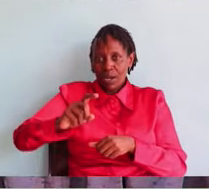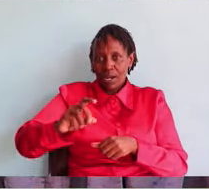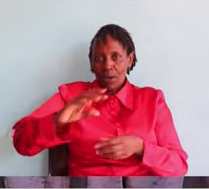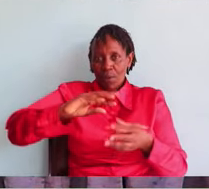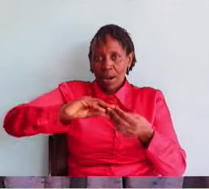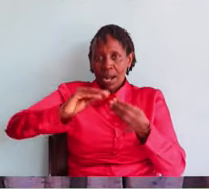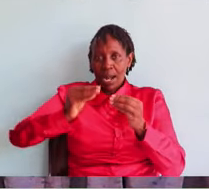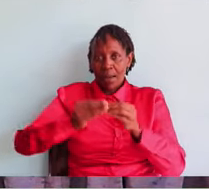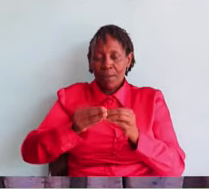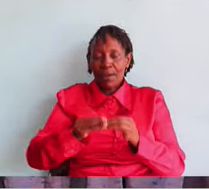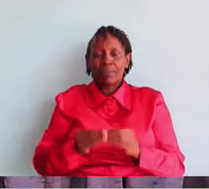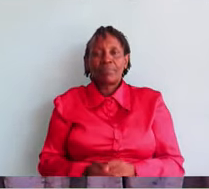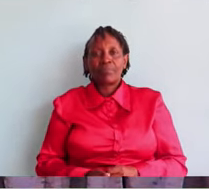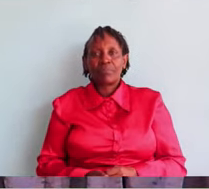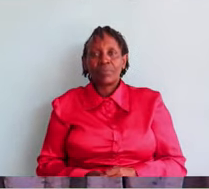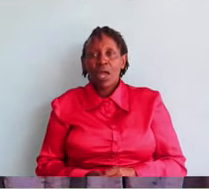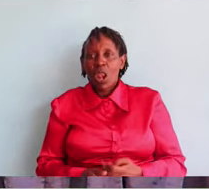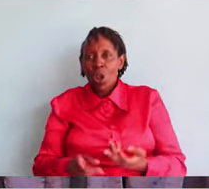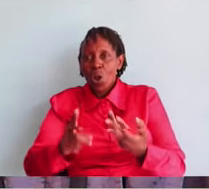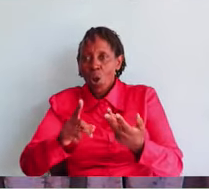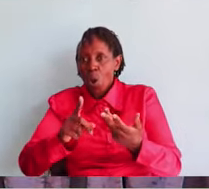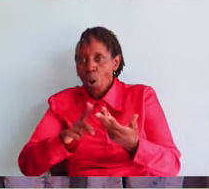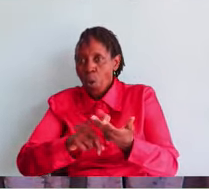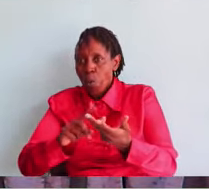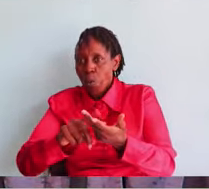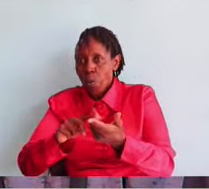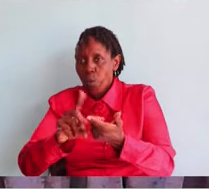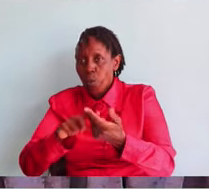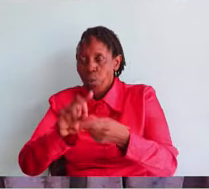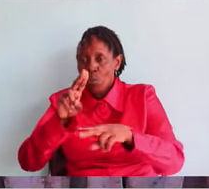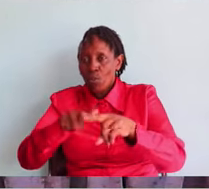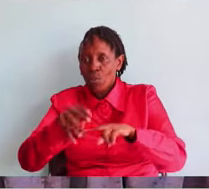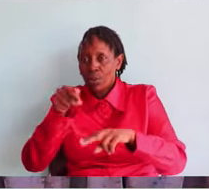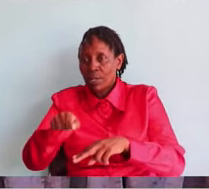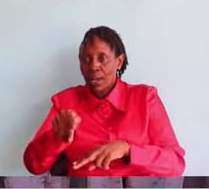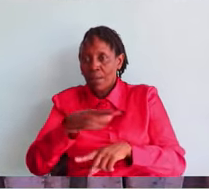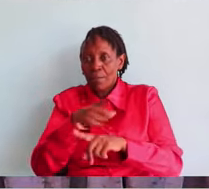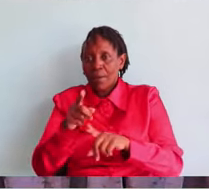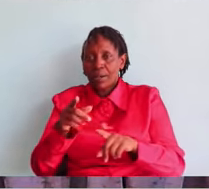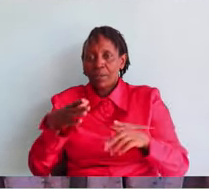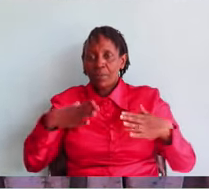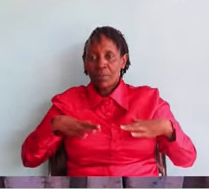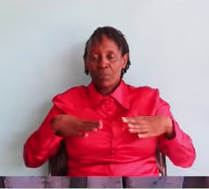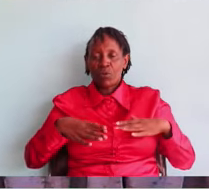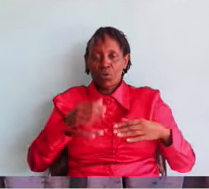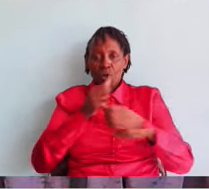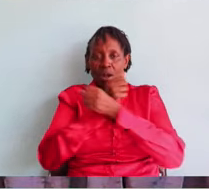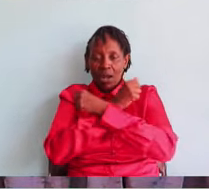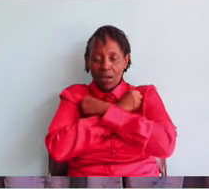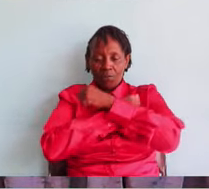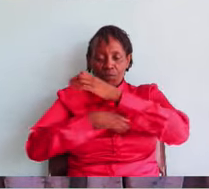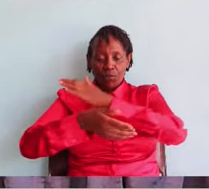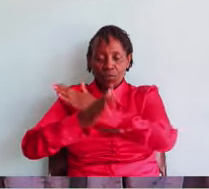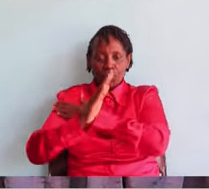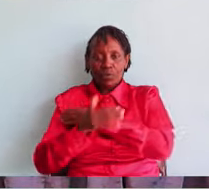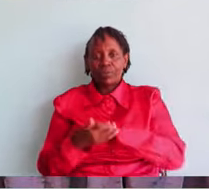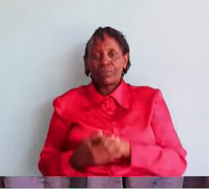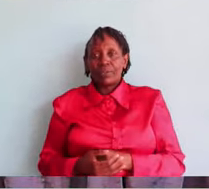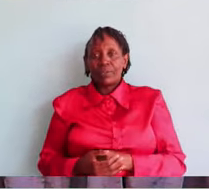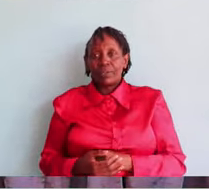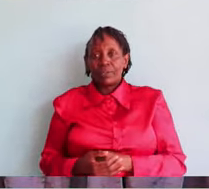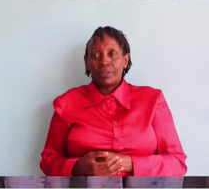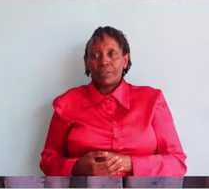only the physical numbers, but also people that love God and that are ready to do their work. So as a community of